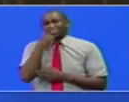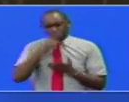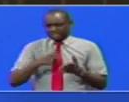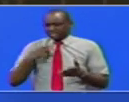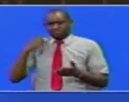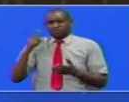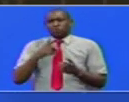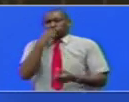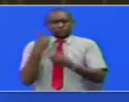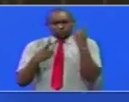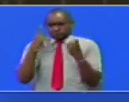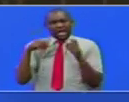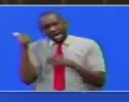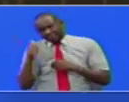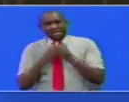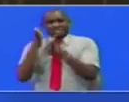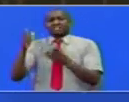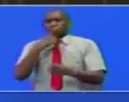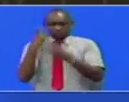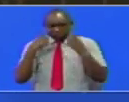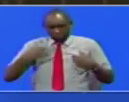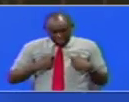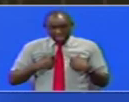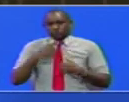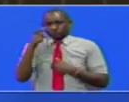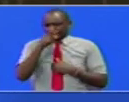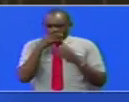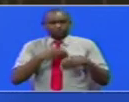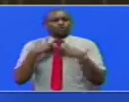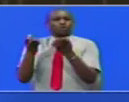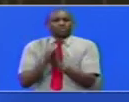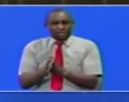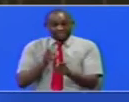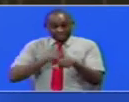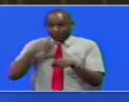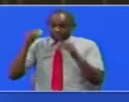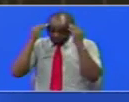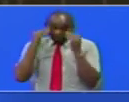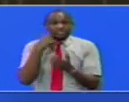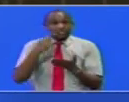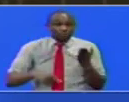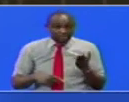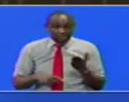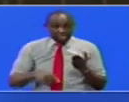being pressured by a section of leaders to prosecute this matter after he went to court and said that